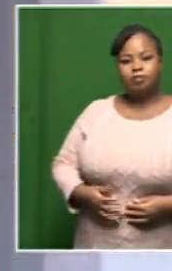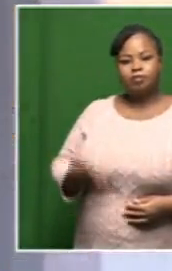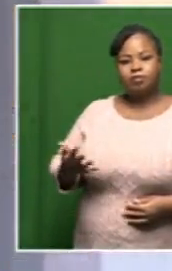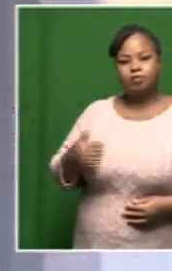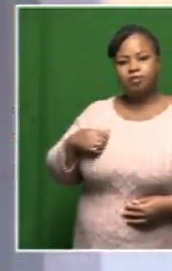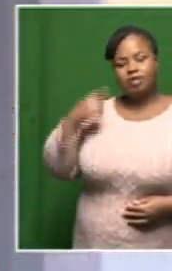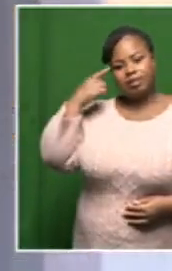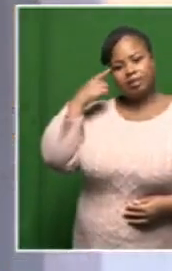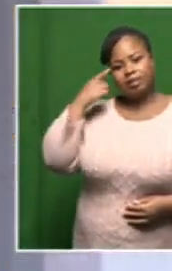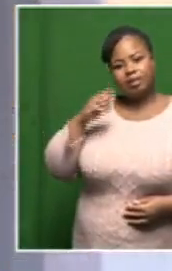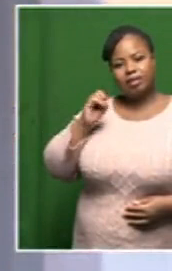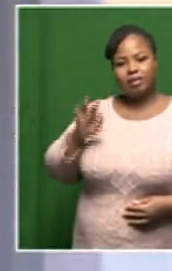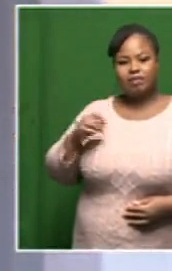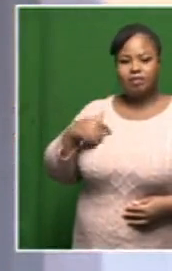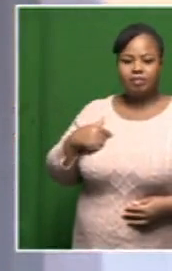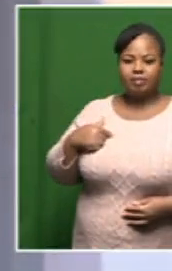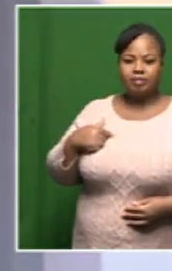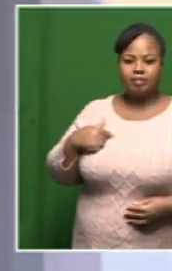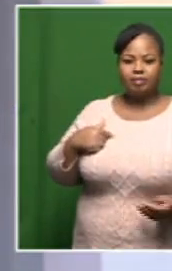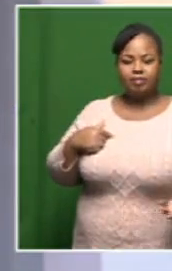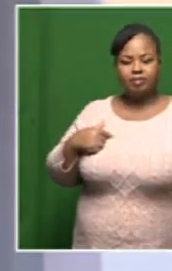I think if I was not